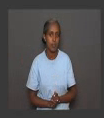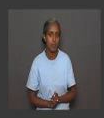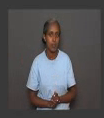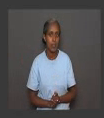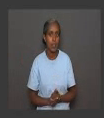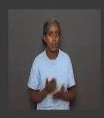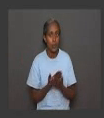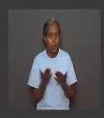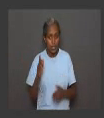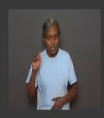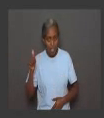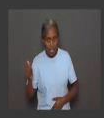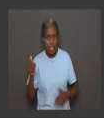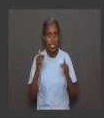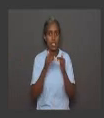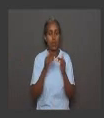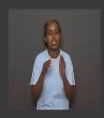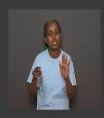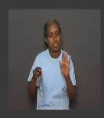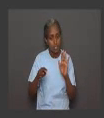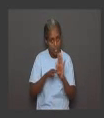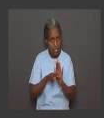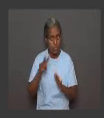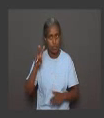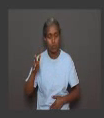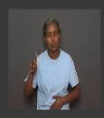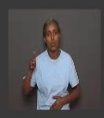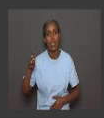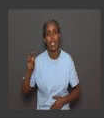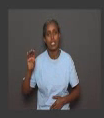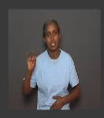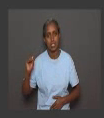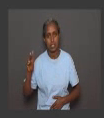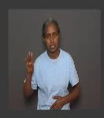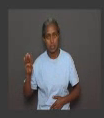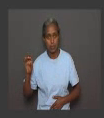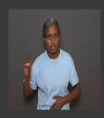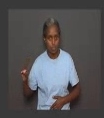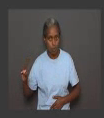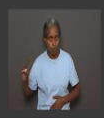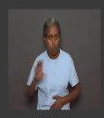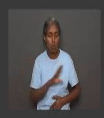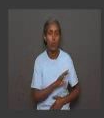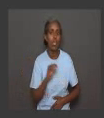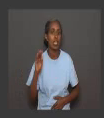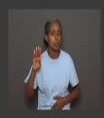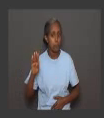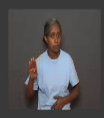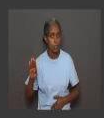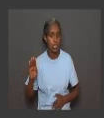where A equals negative 2x sub 0 and